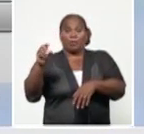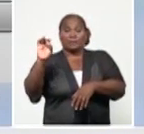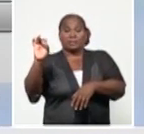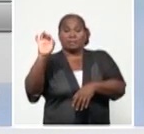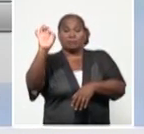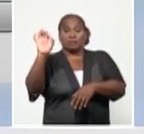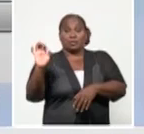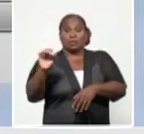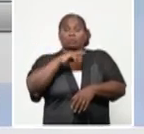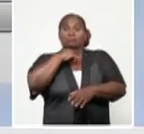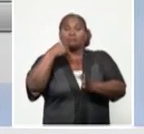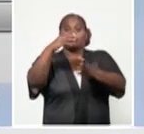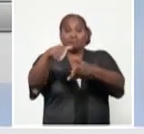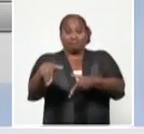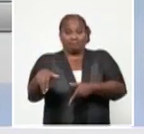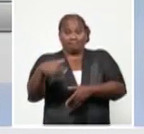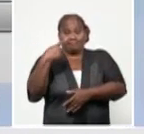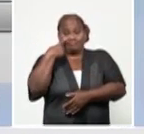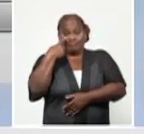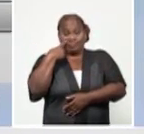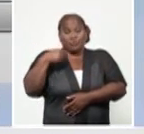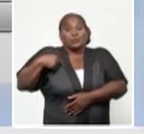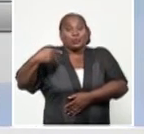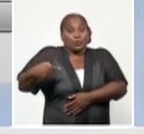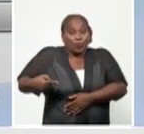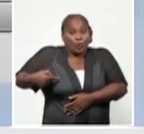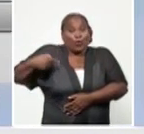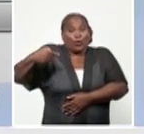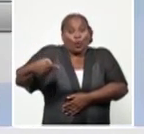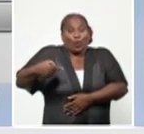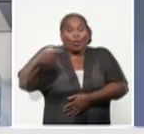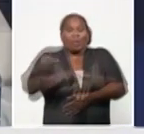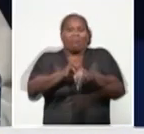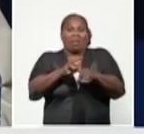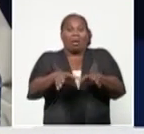328,002 and a mortality rate of 3.7%.